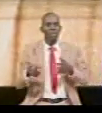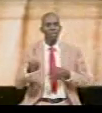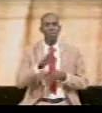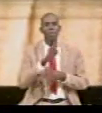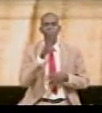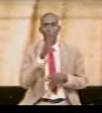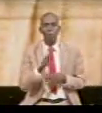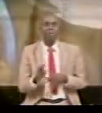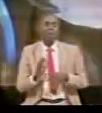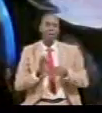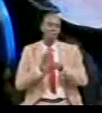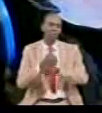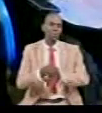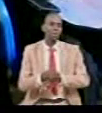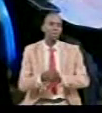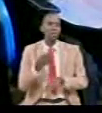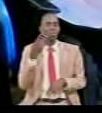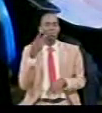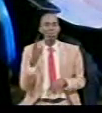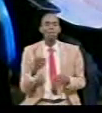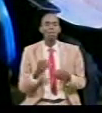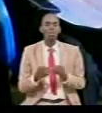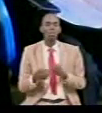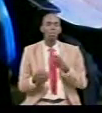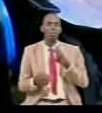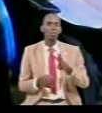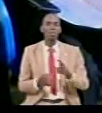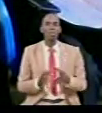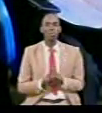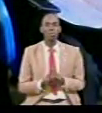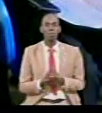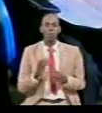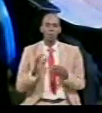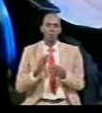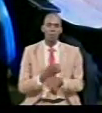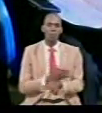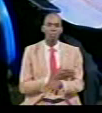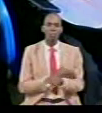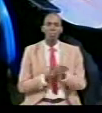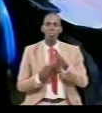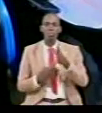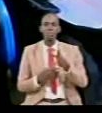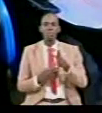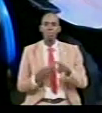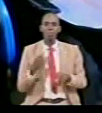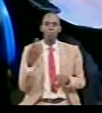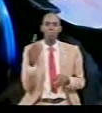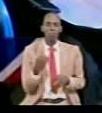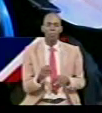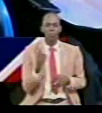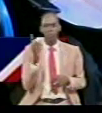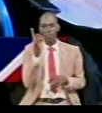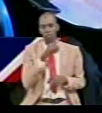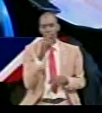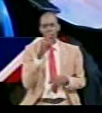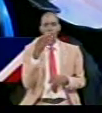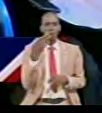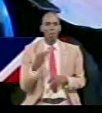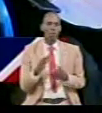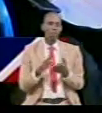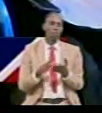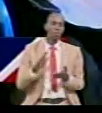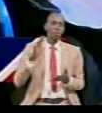be accursed. Let's look at number 2. Number 2, the falsehood of glory in